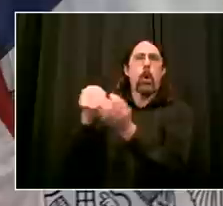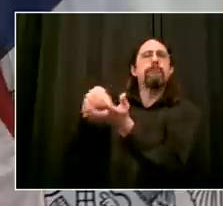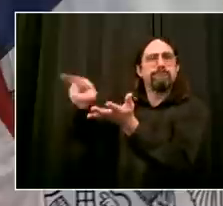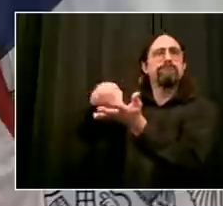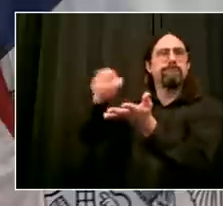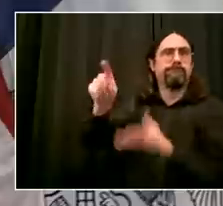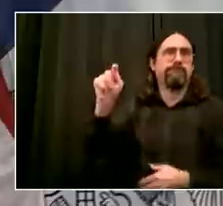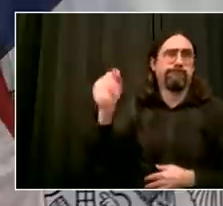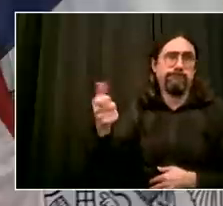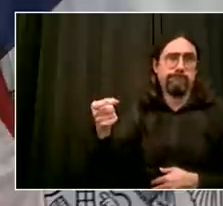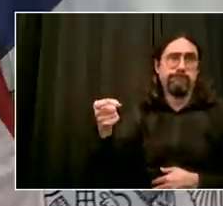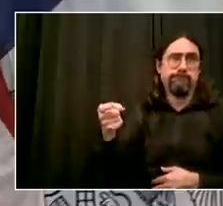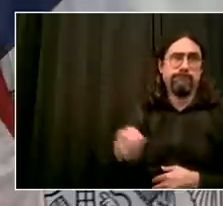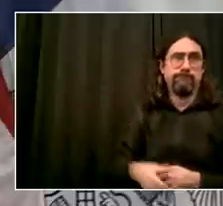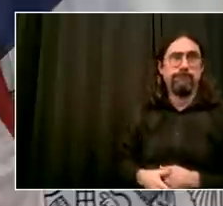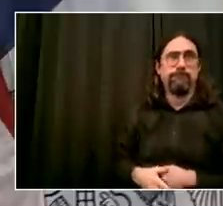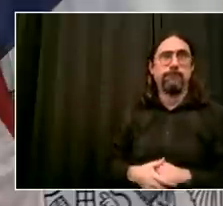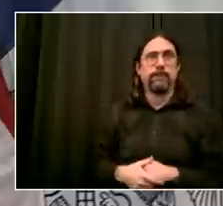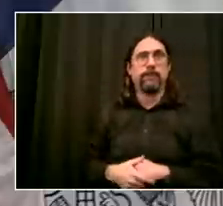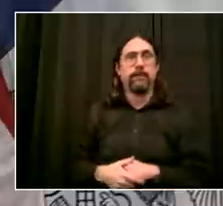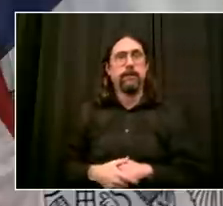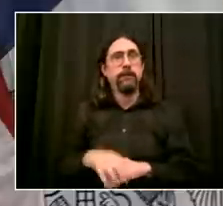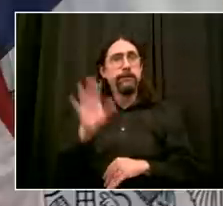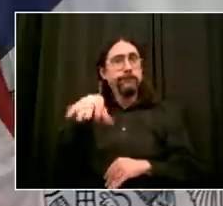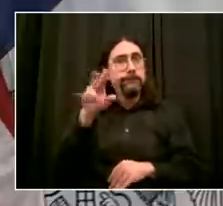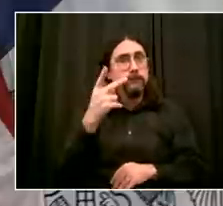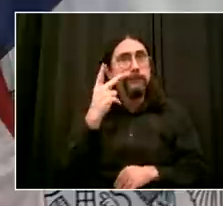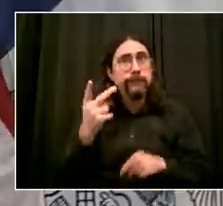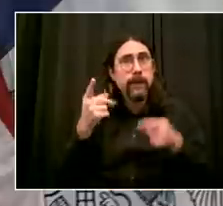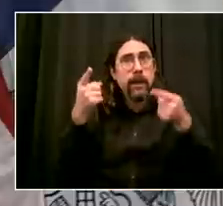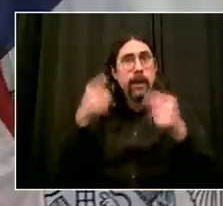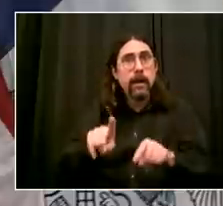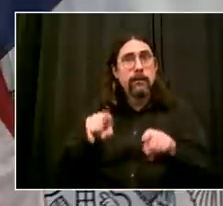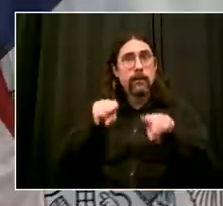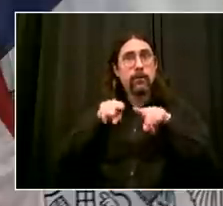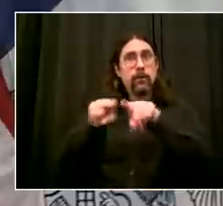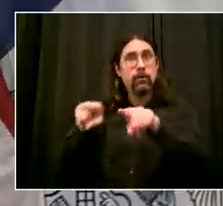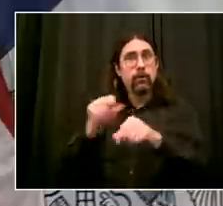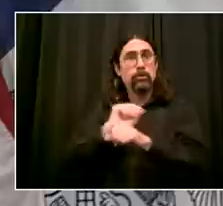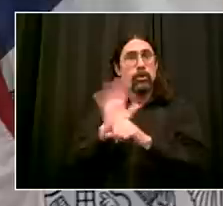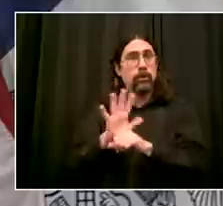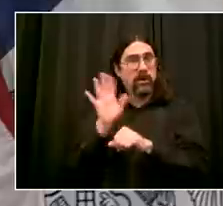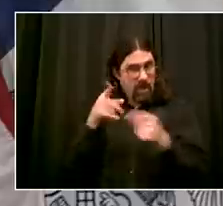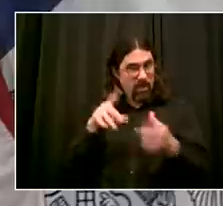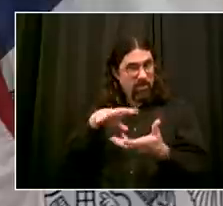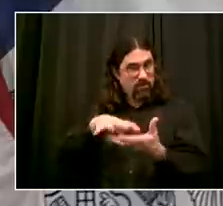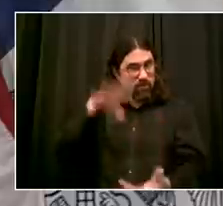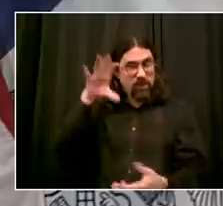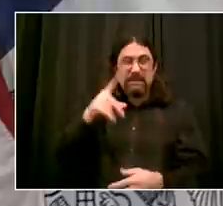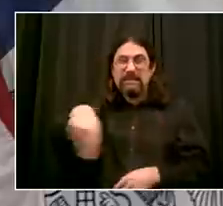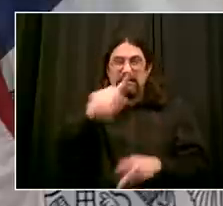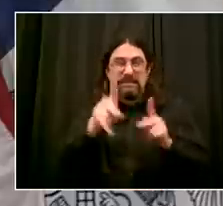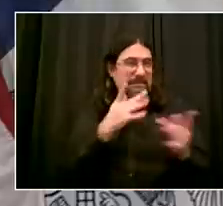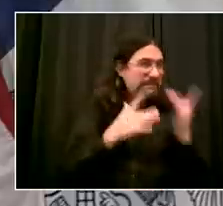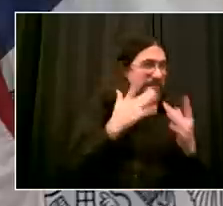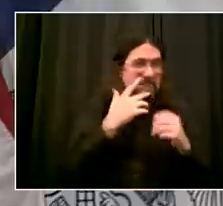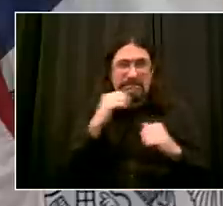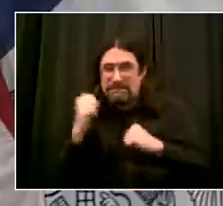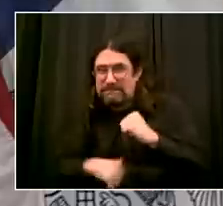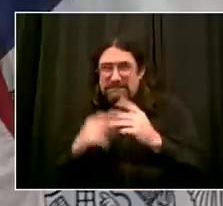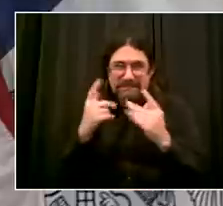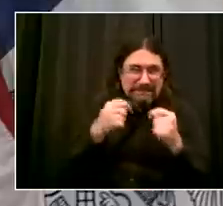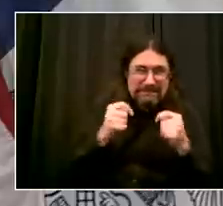forward, because clearly Wall Street can afford to contribute more to New York City and New York